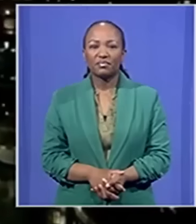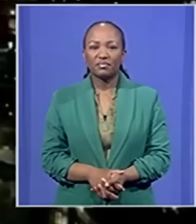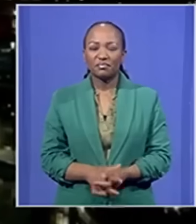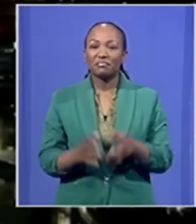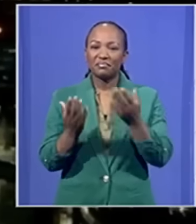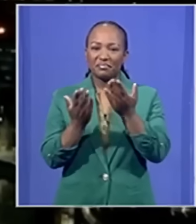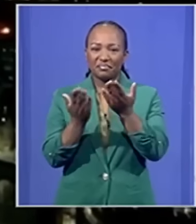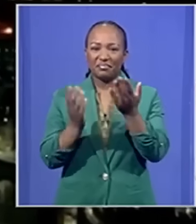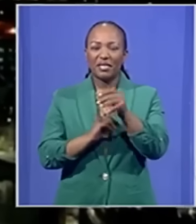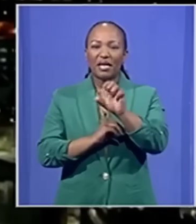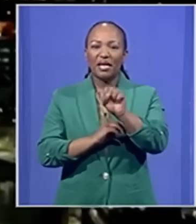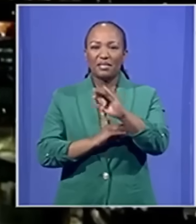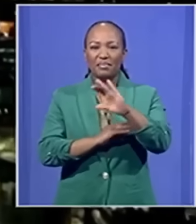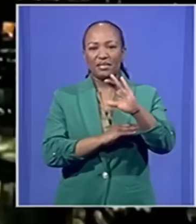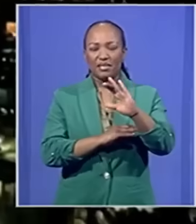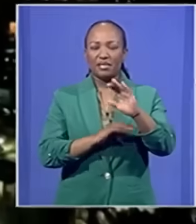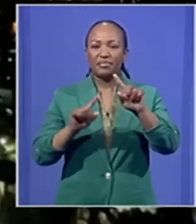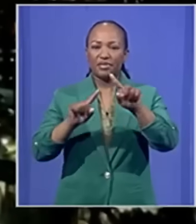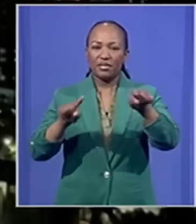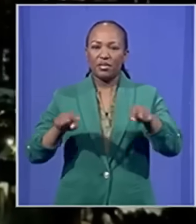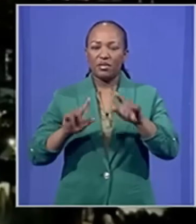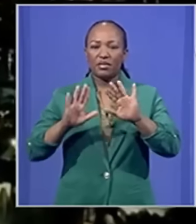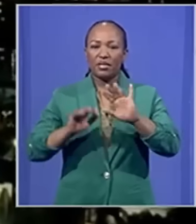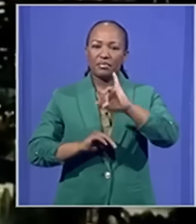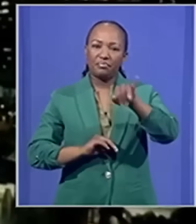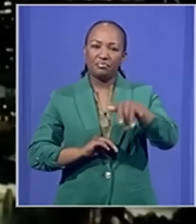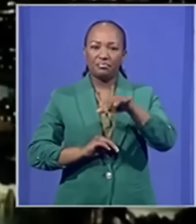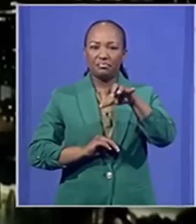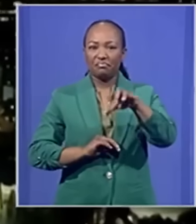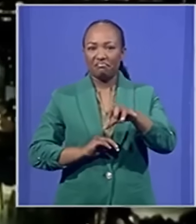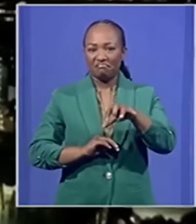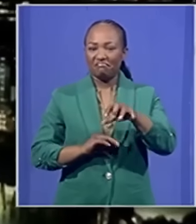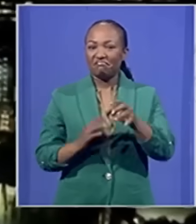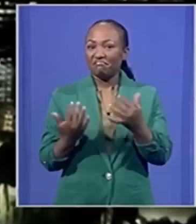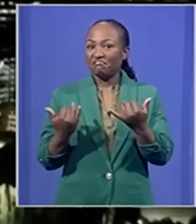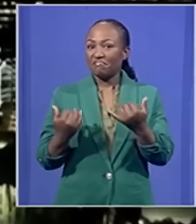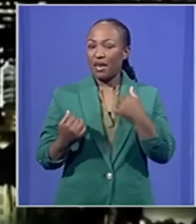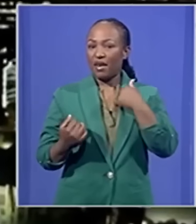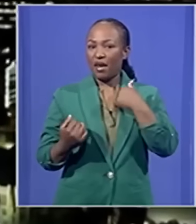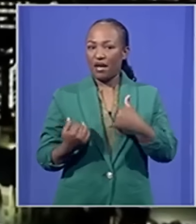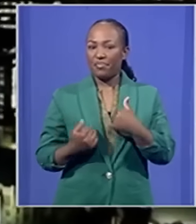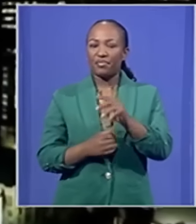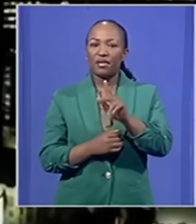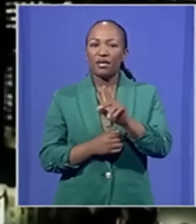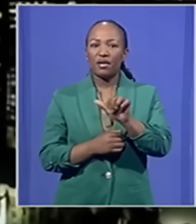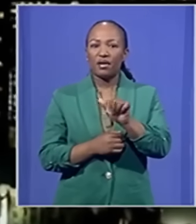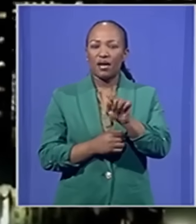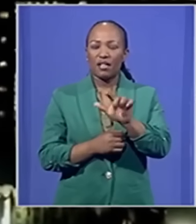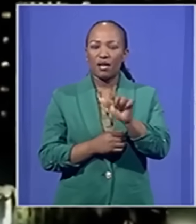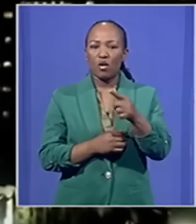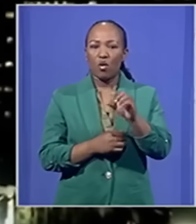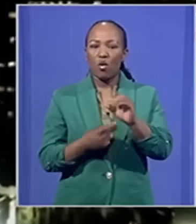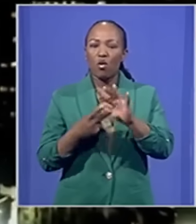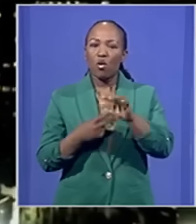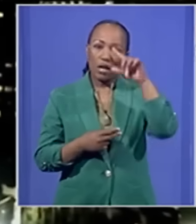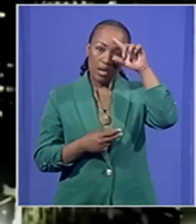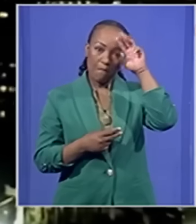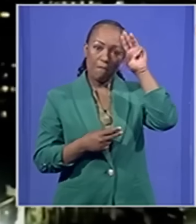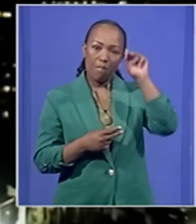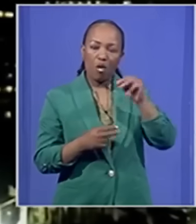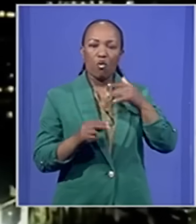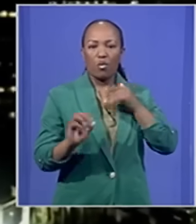ka tlhamalalo go tswa SABC Studio 10 Auckland Park Johannesburg nna Katlego Musielele le Mpho Teme re go tlisa kgaso